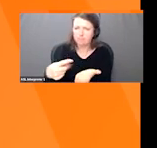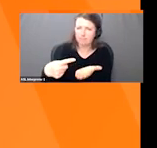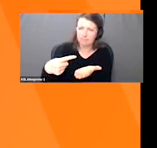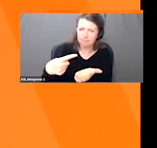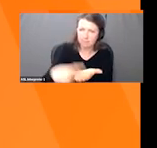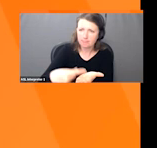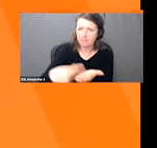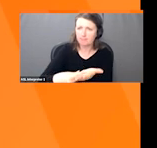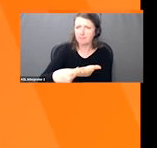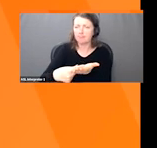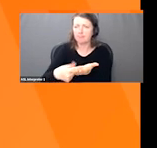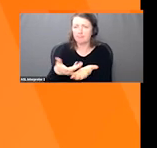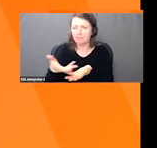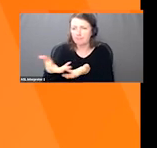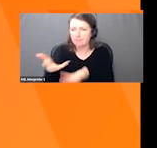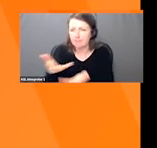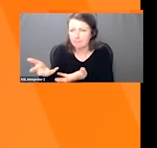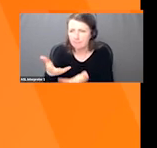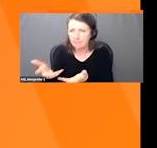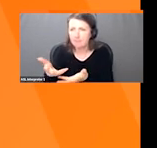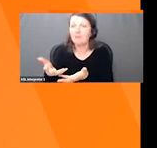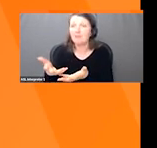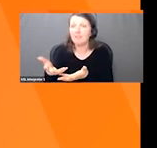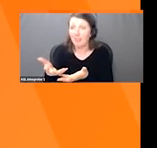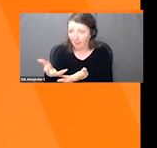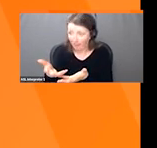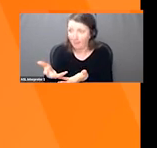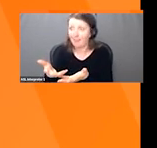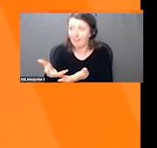them and start a conversation and potentially book a meeting,